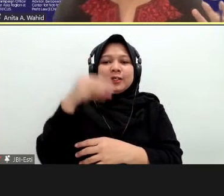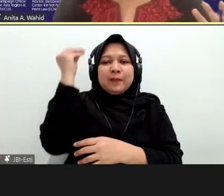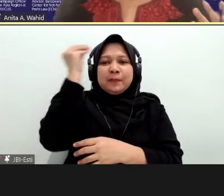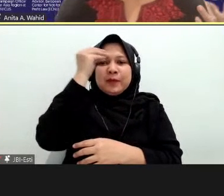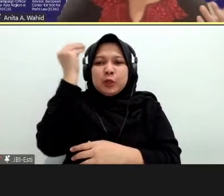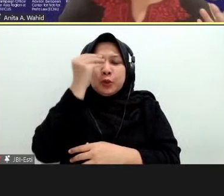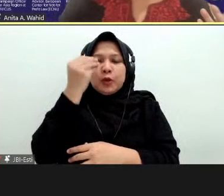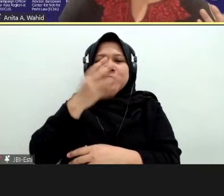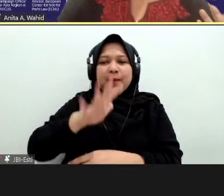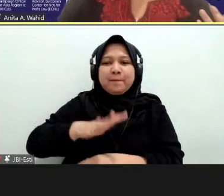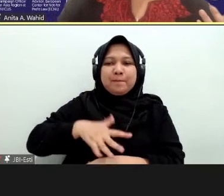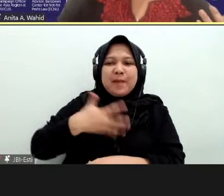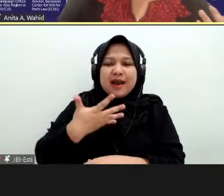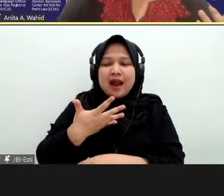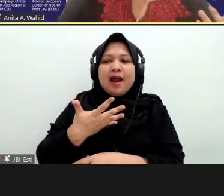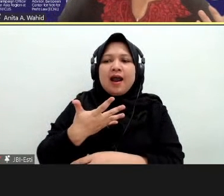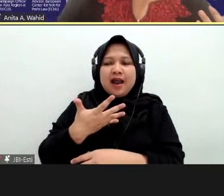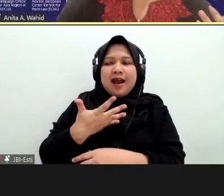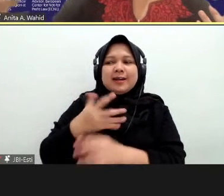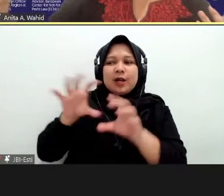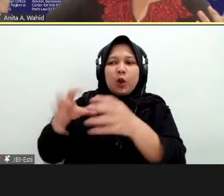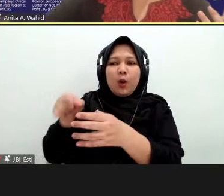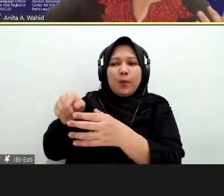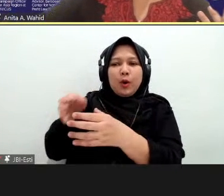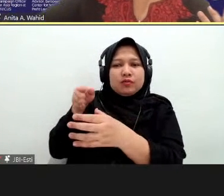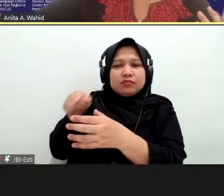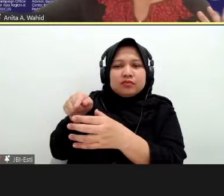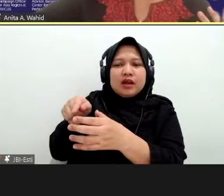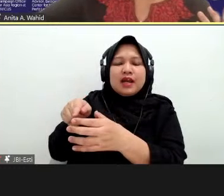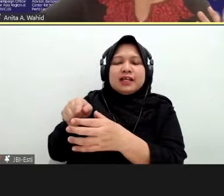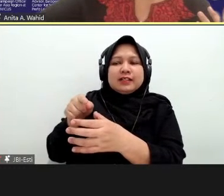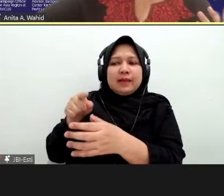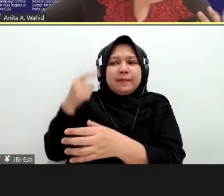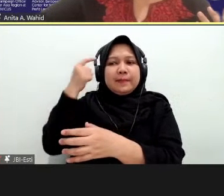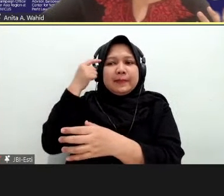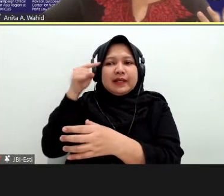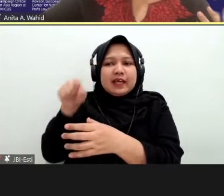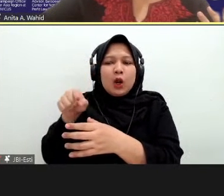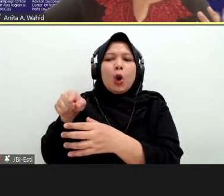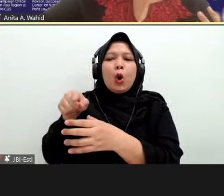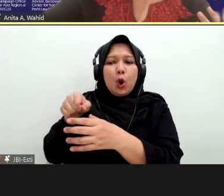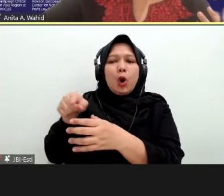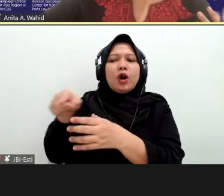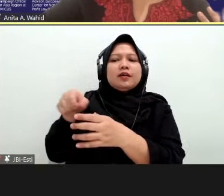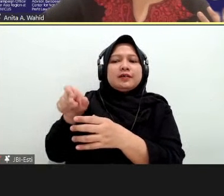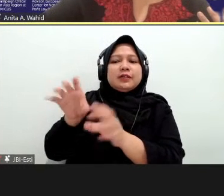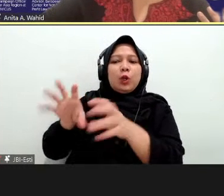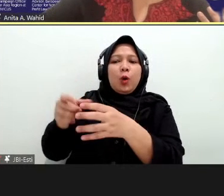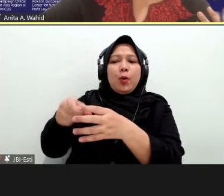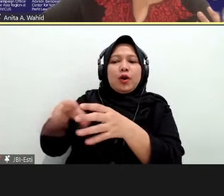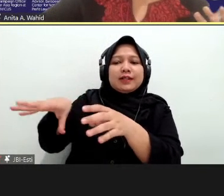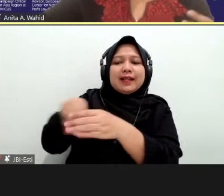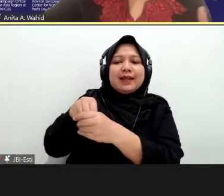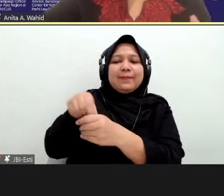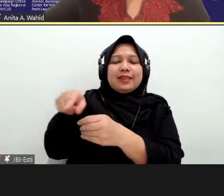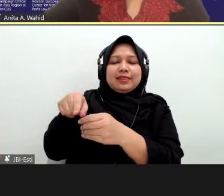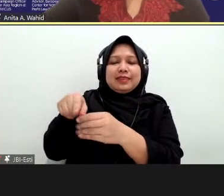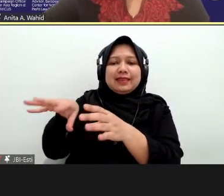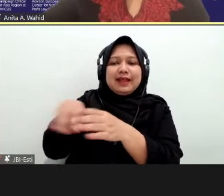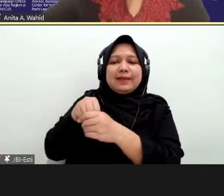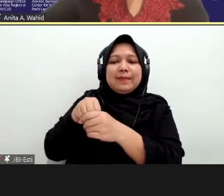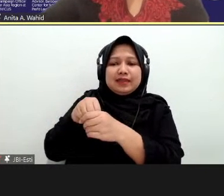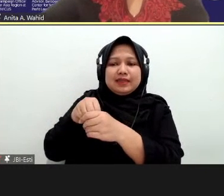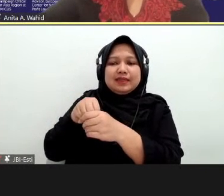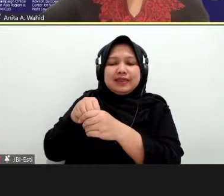time, they are stimulating the reach of the society because the mindset they will think there's a certain group behind